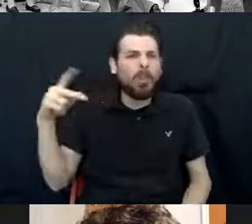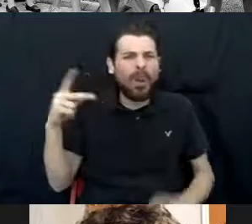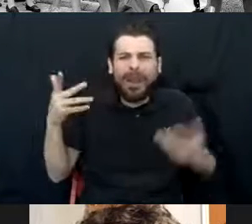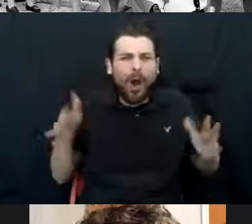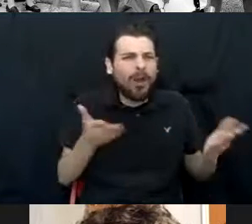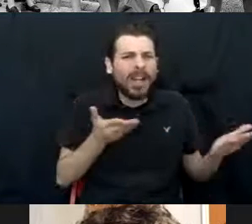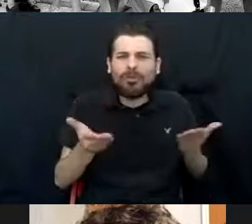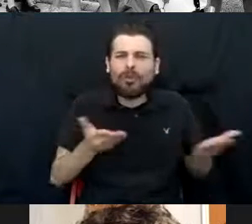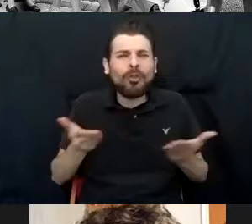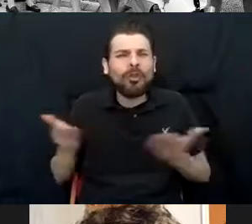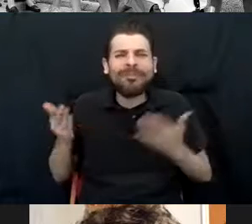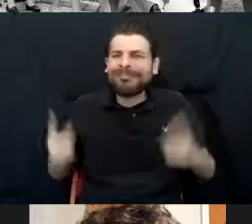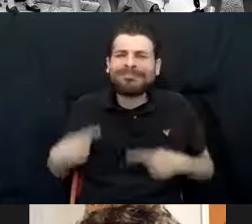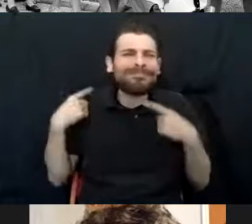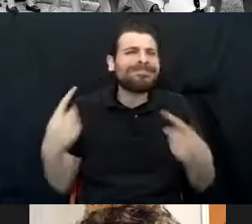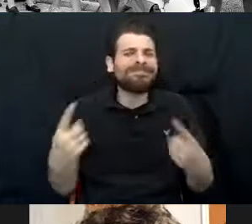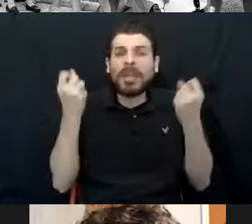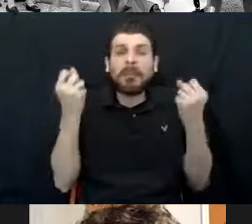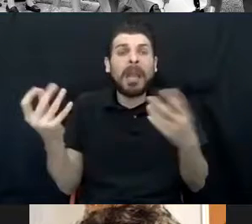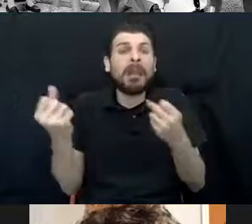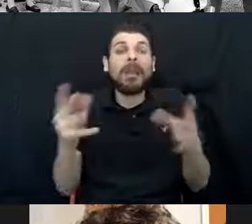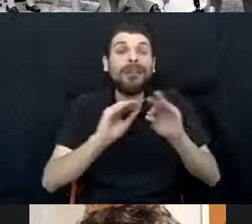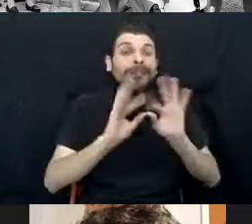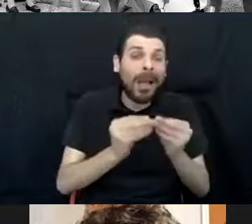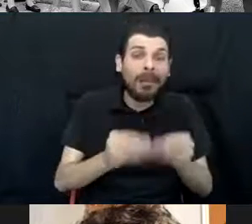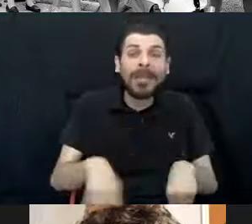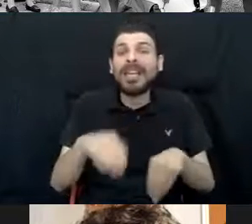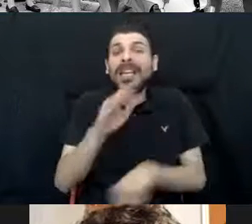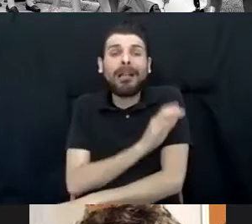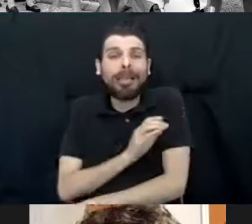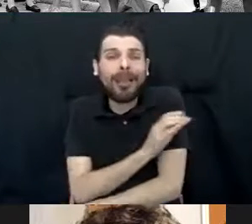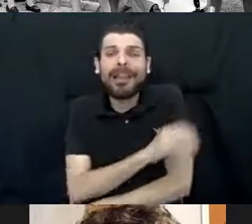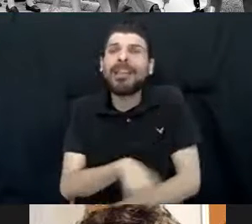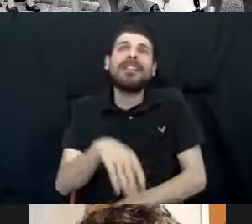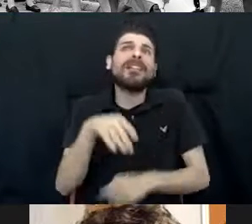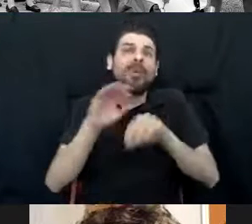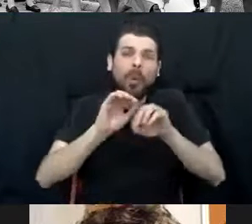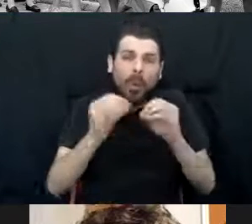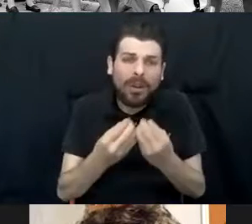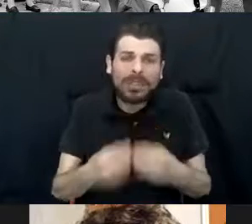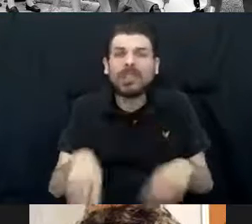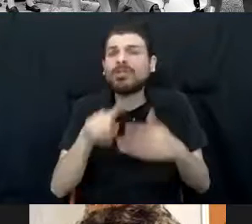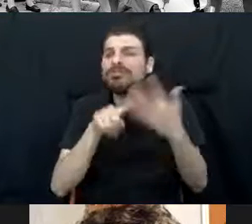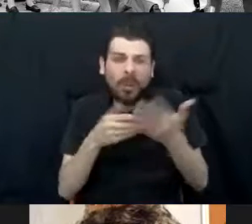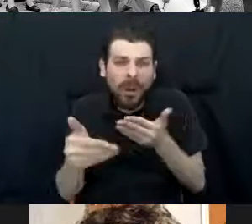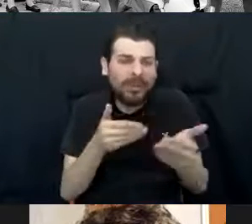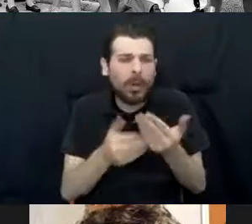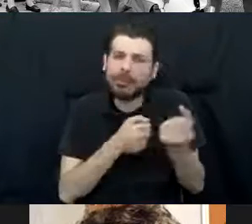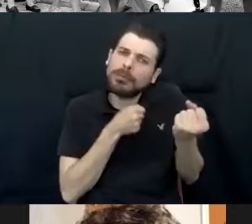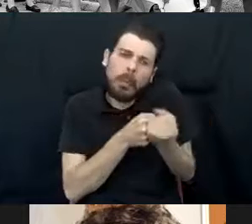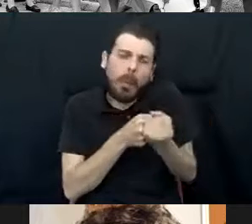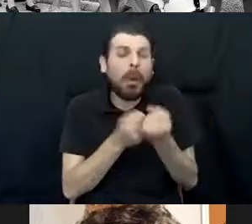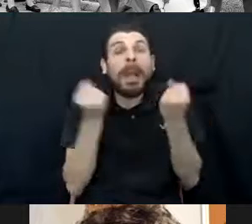and are reaching out and supporting any family who has lost someone to police and or gun